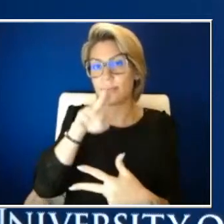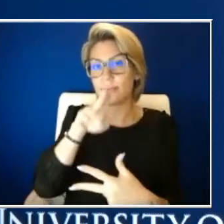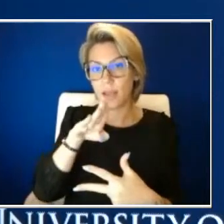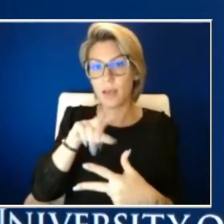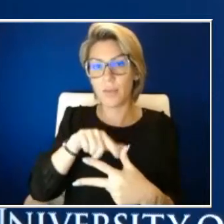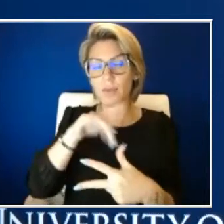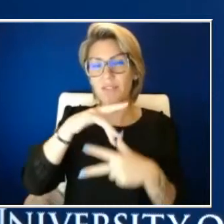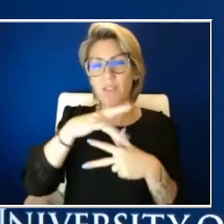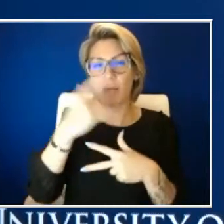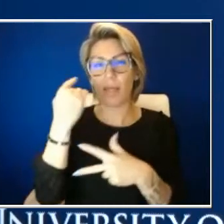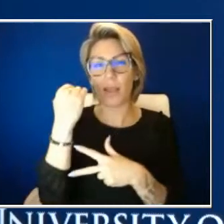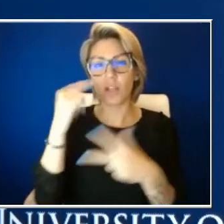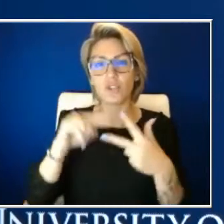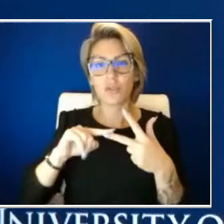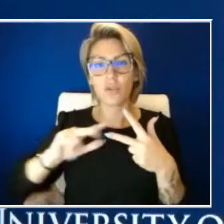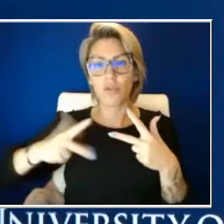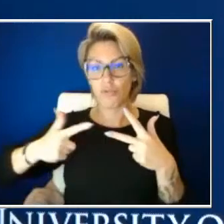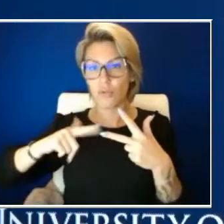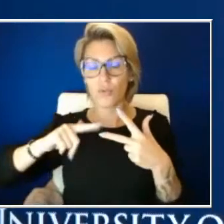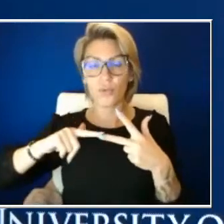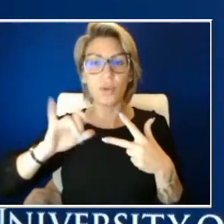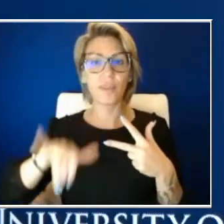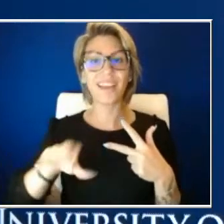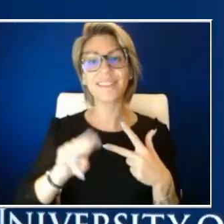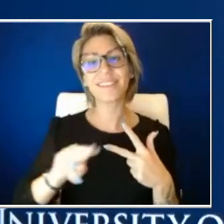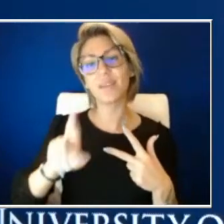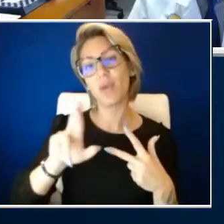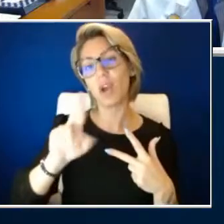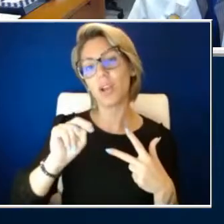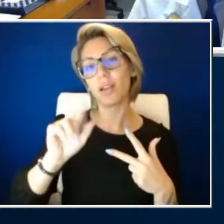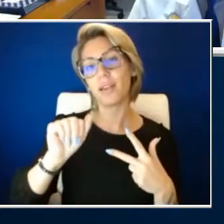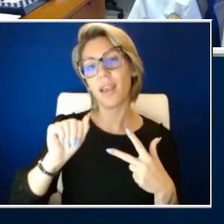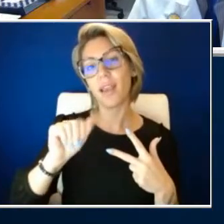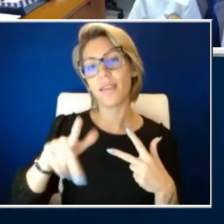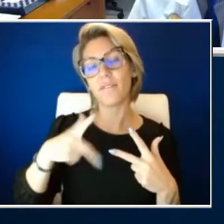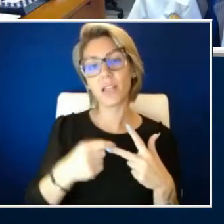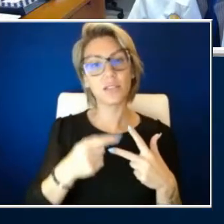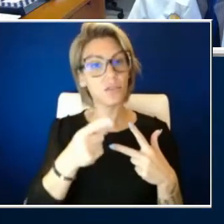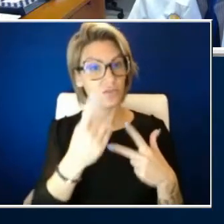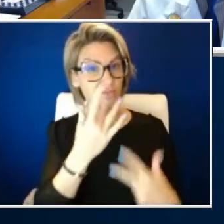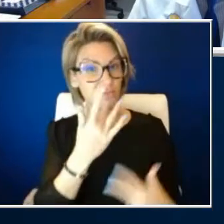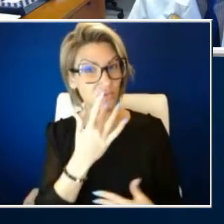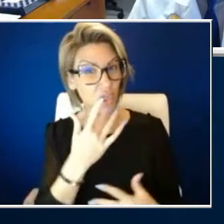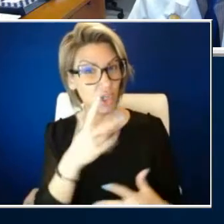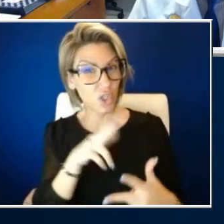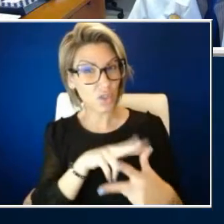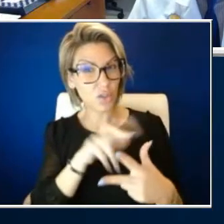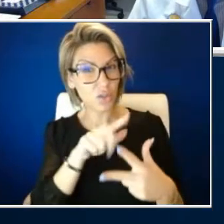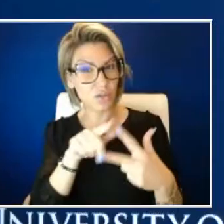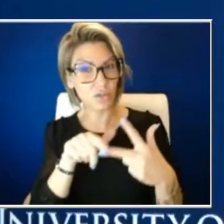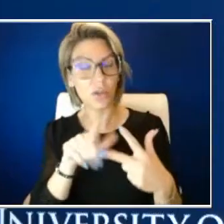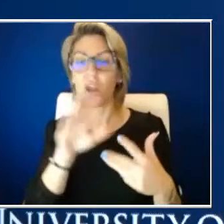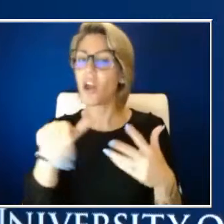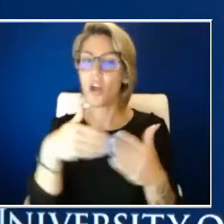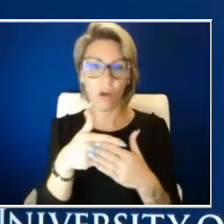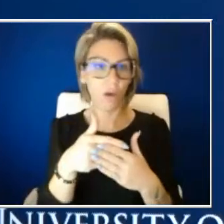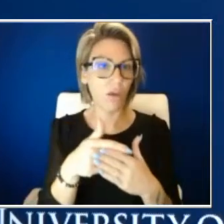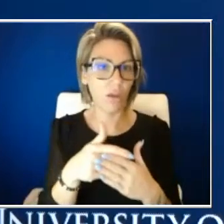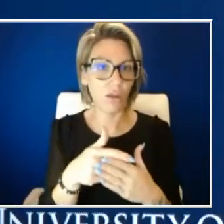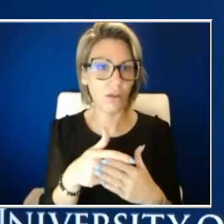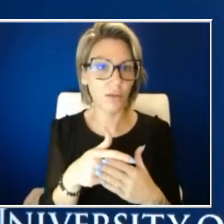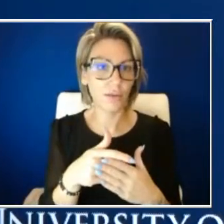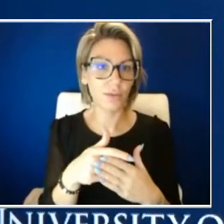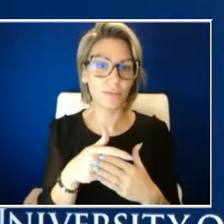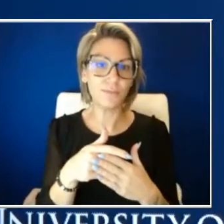now there's also a 3rd vaccine which is an mRNA vaccine as well. You have a preference of which one you think is going to be the best? They are all have